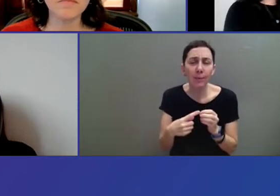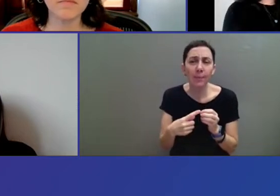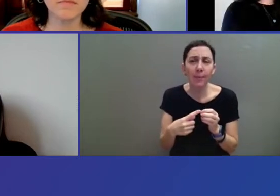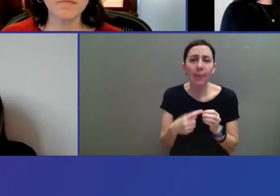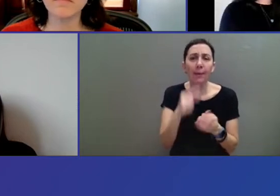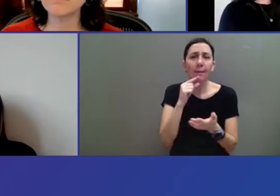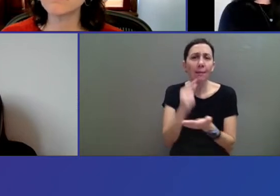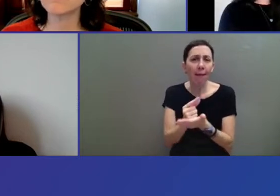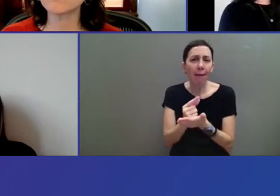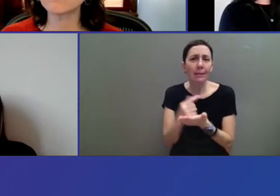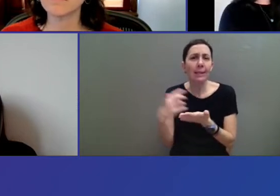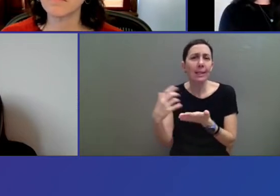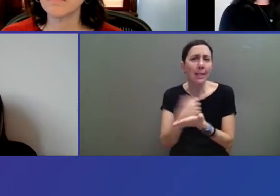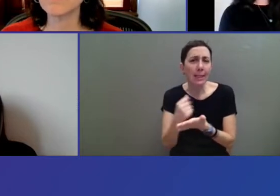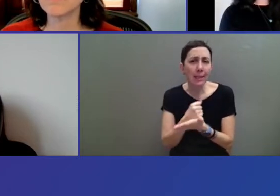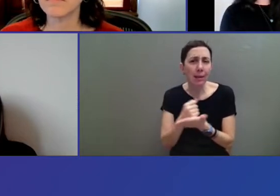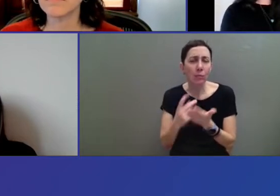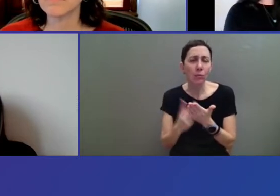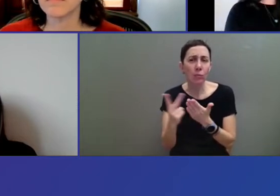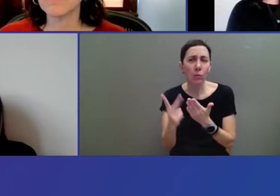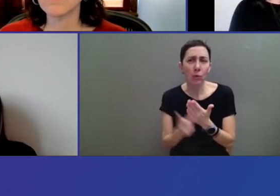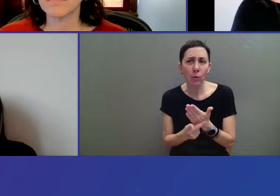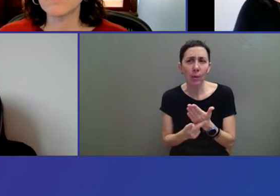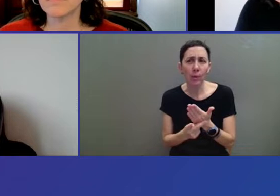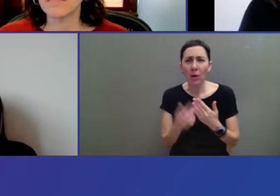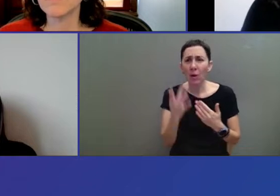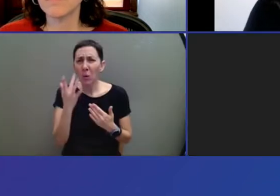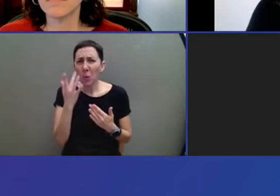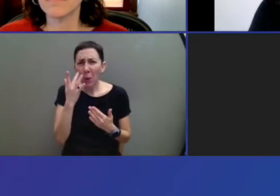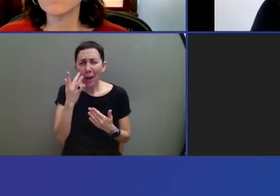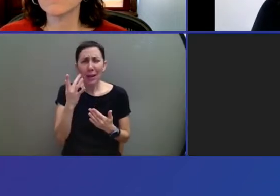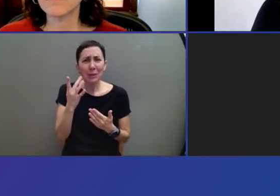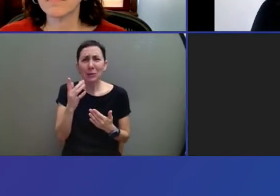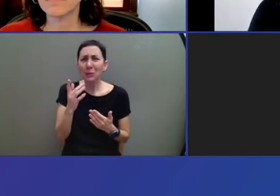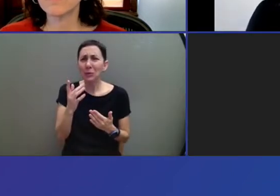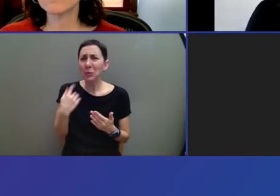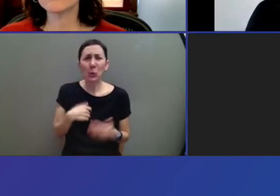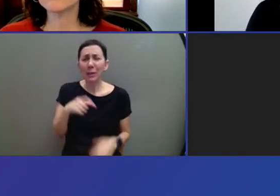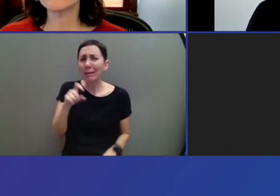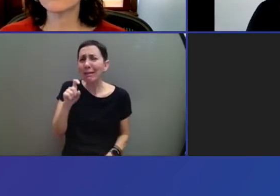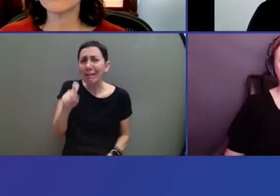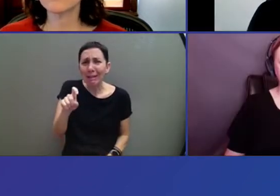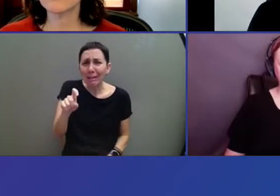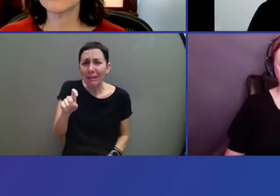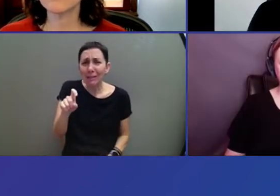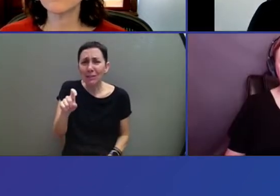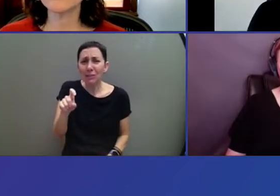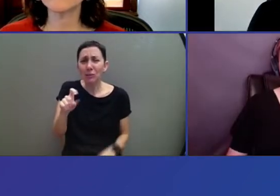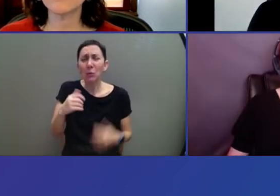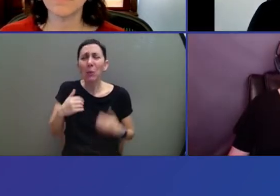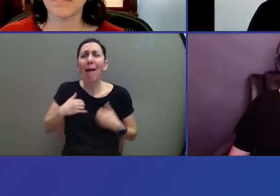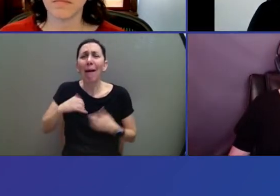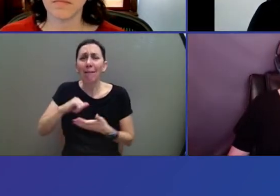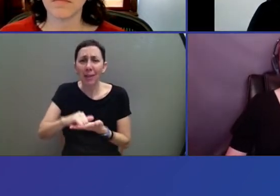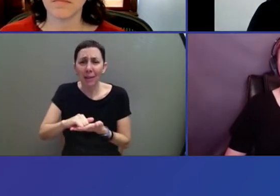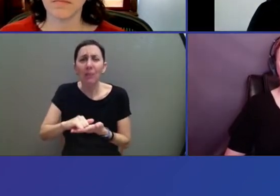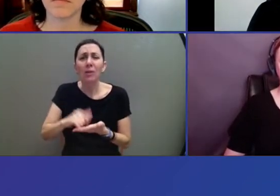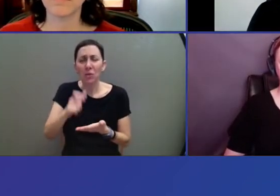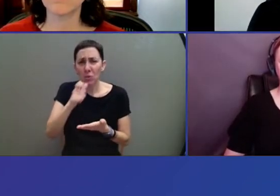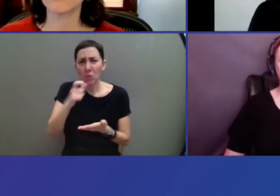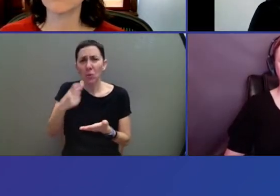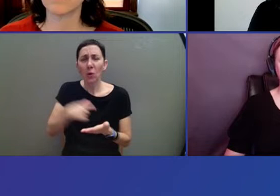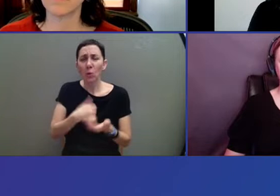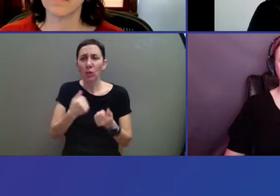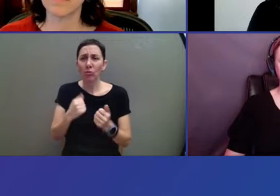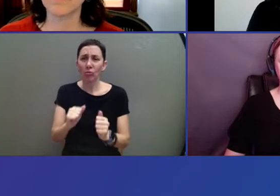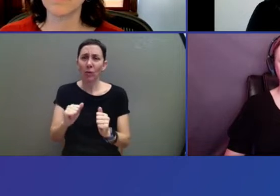guaranteed income program. Why? Why is that a thing that we needed to pilot? Who are we trying to